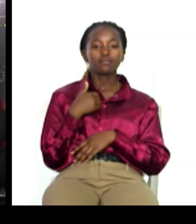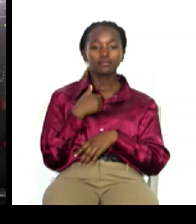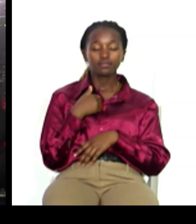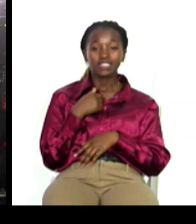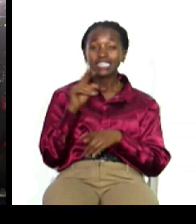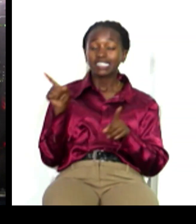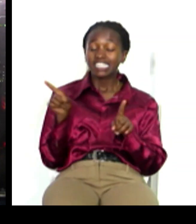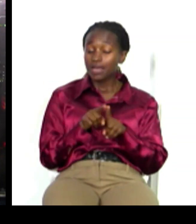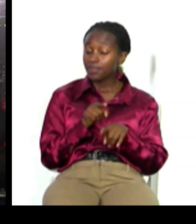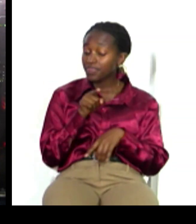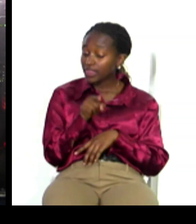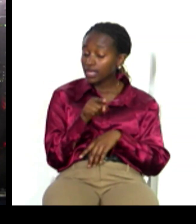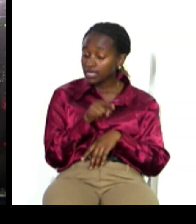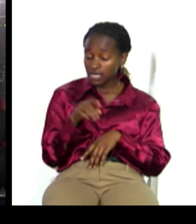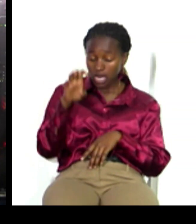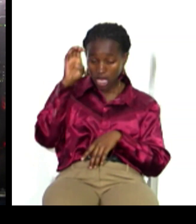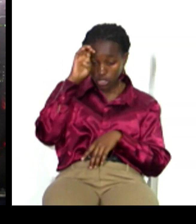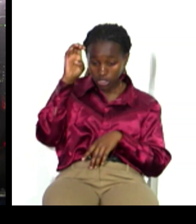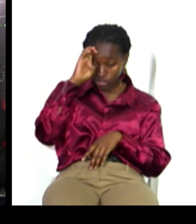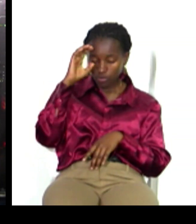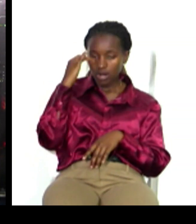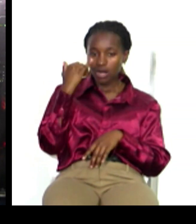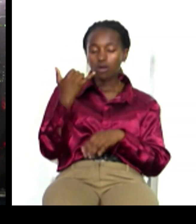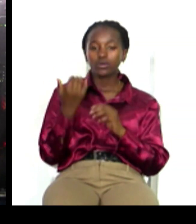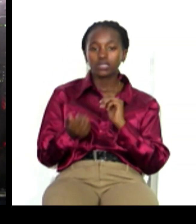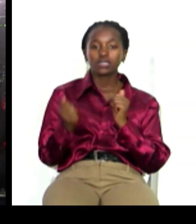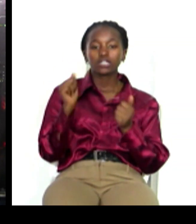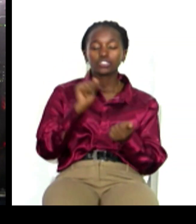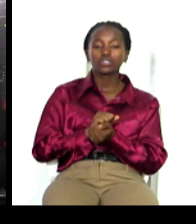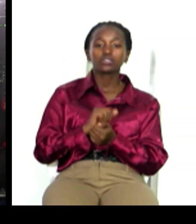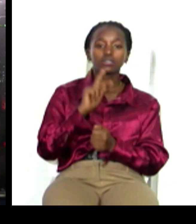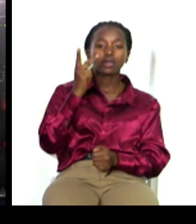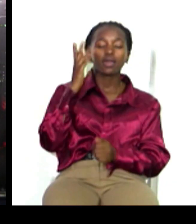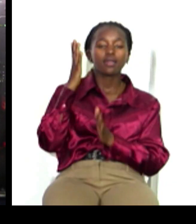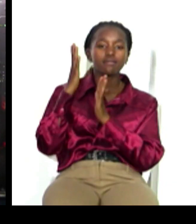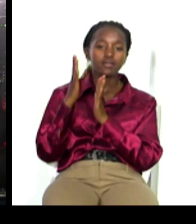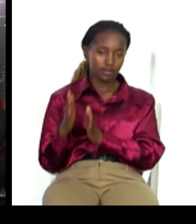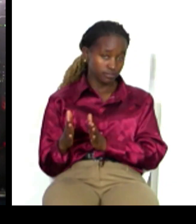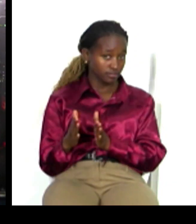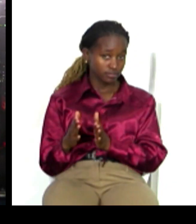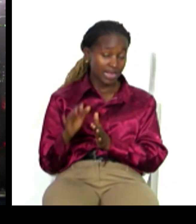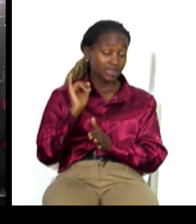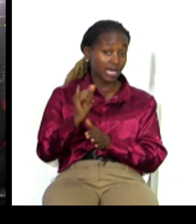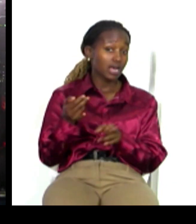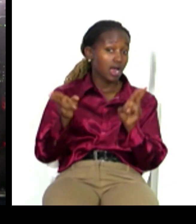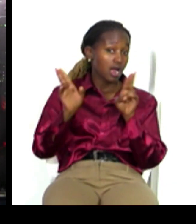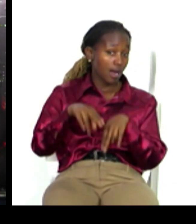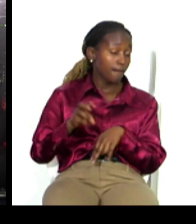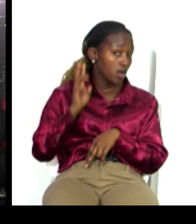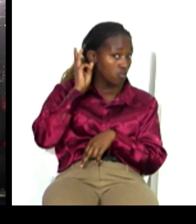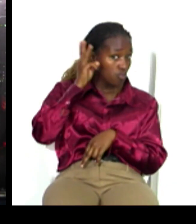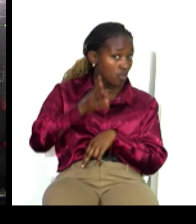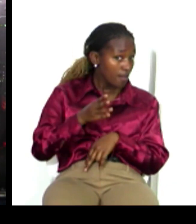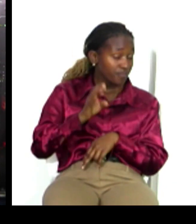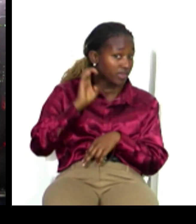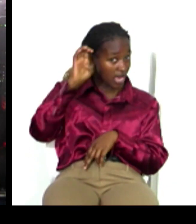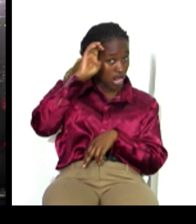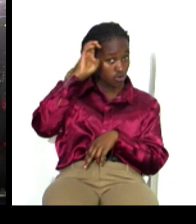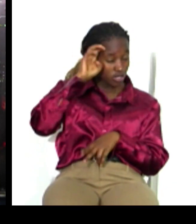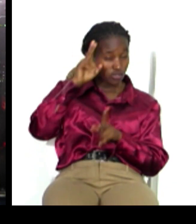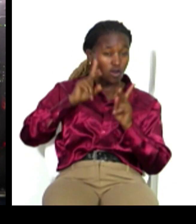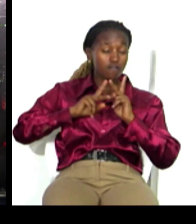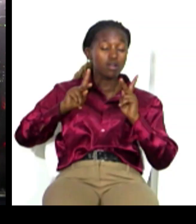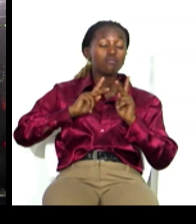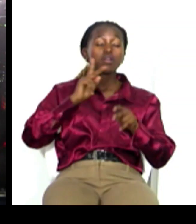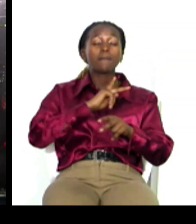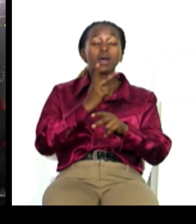hii kitabu ndio inakuja kubadilisha Kenya. That is what is going to happen. Education is a powerful tool that